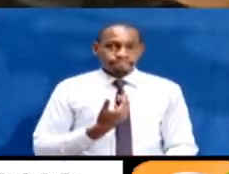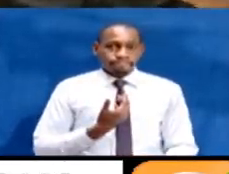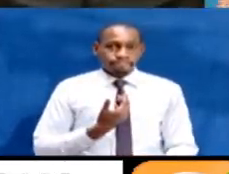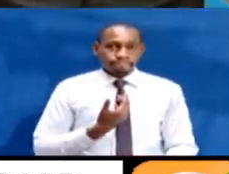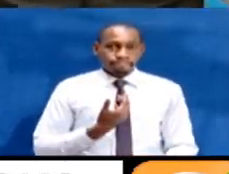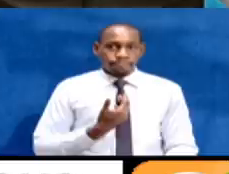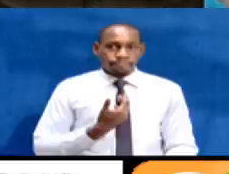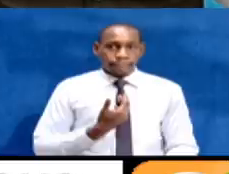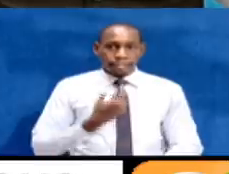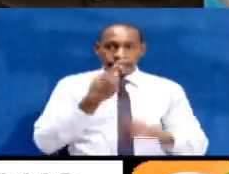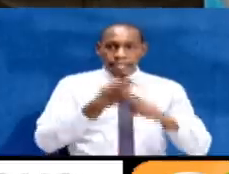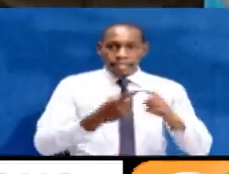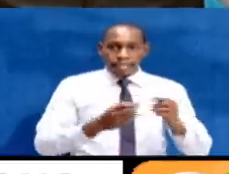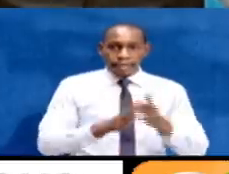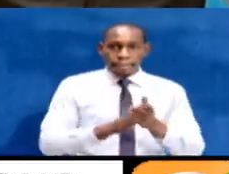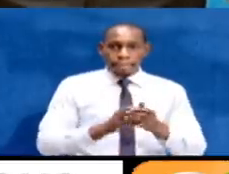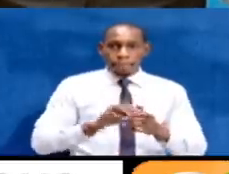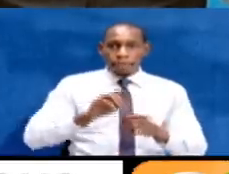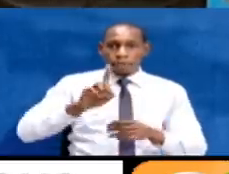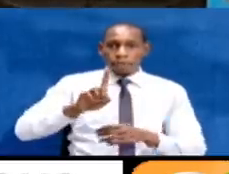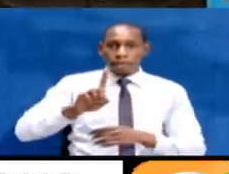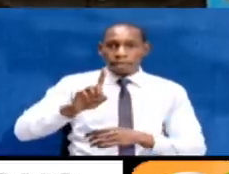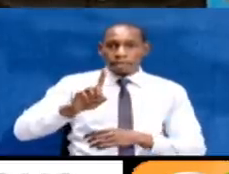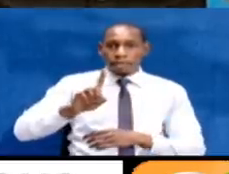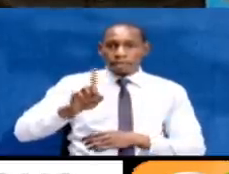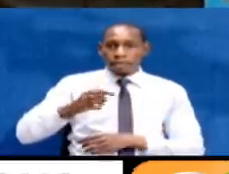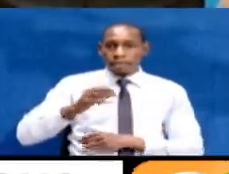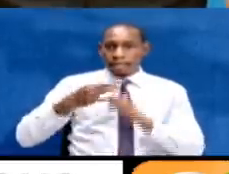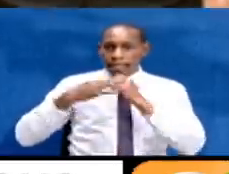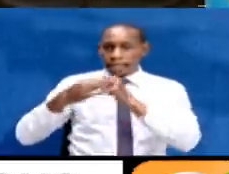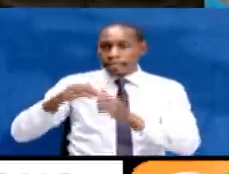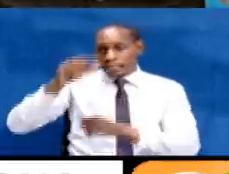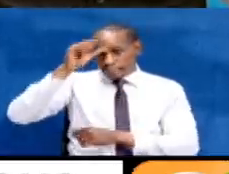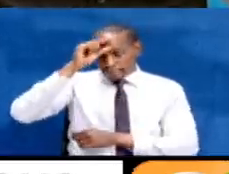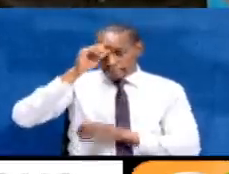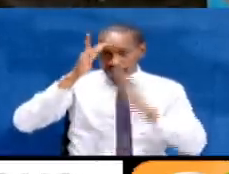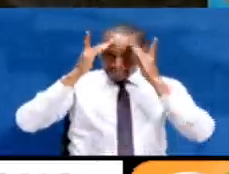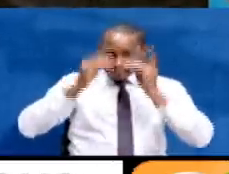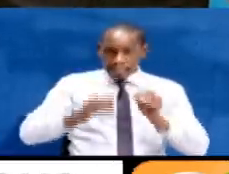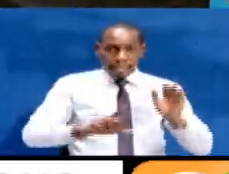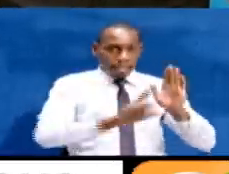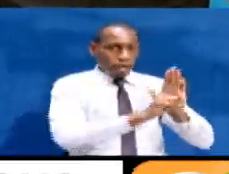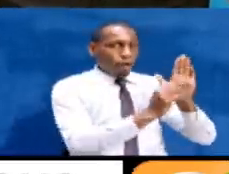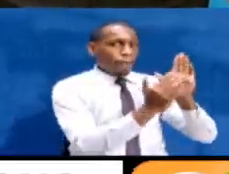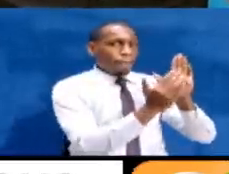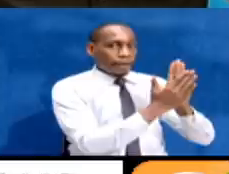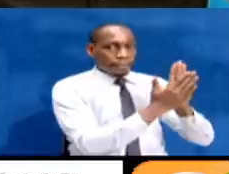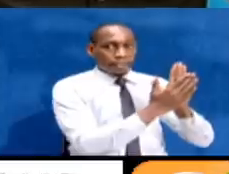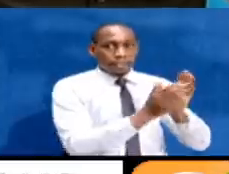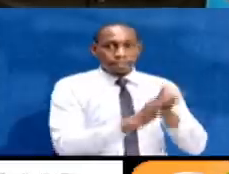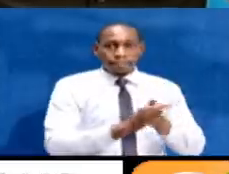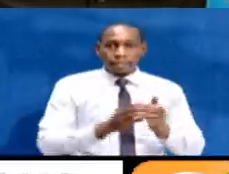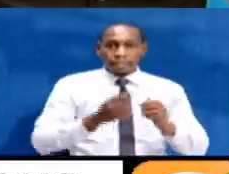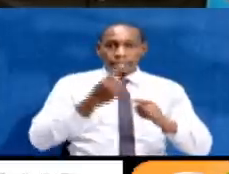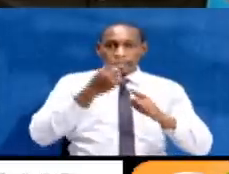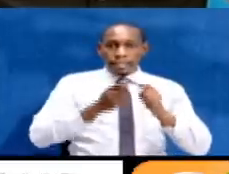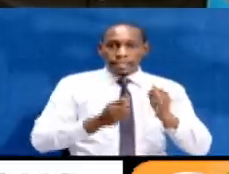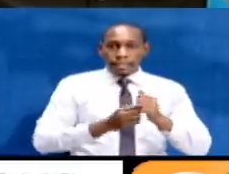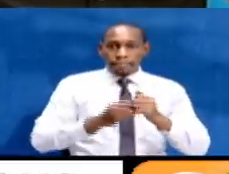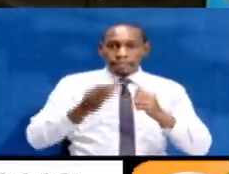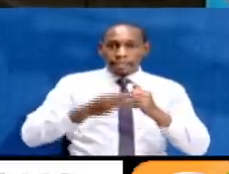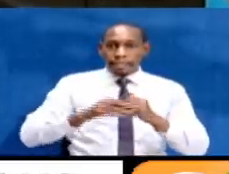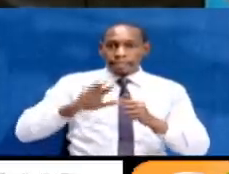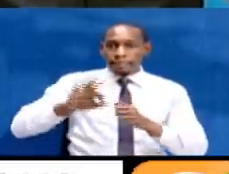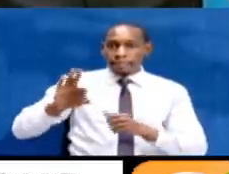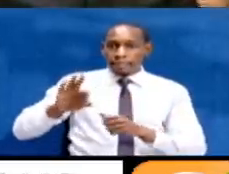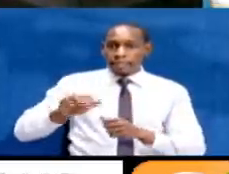the 1800s, governments had to resort to legislation. Then 1853